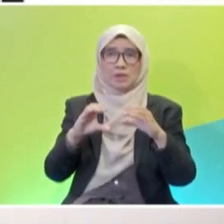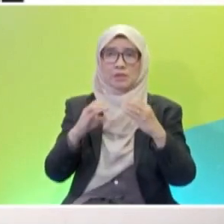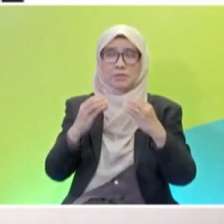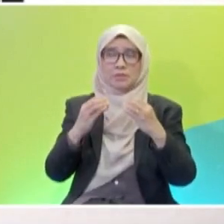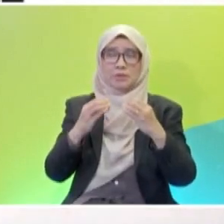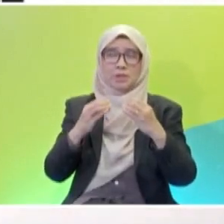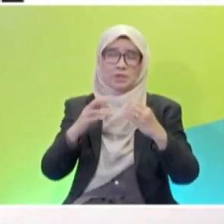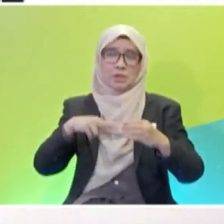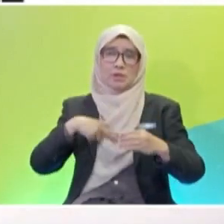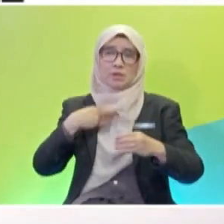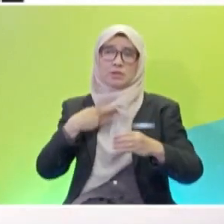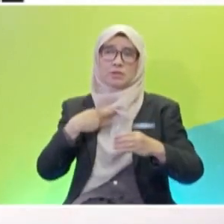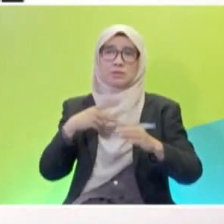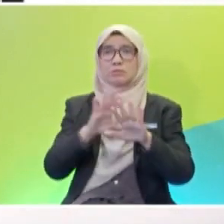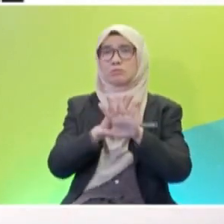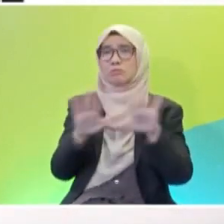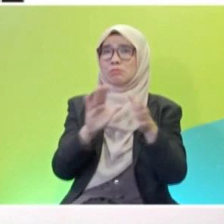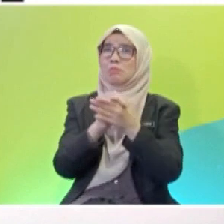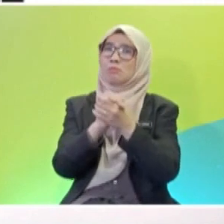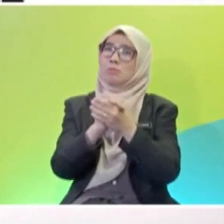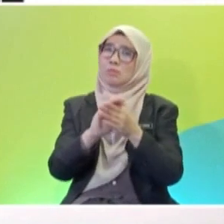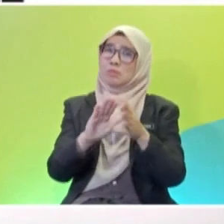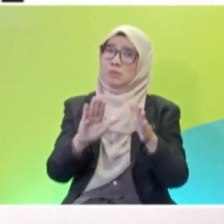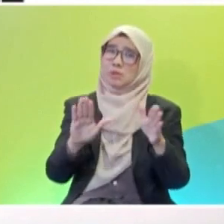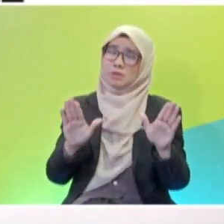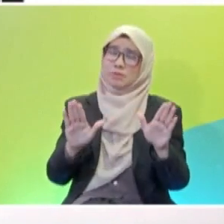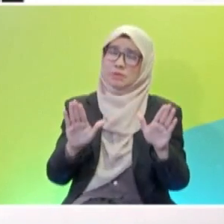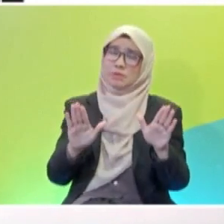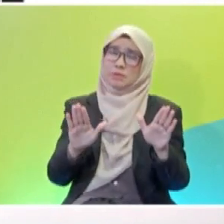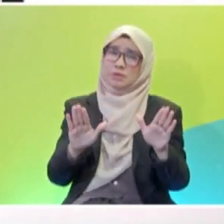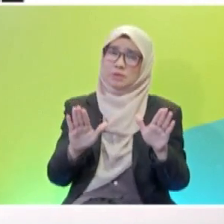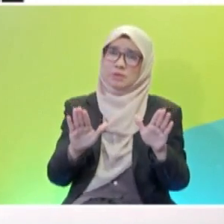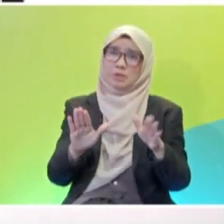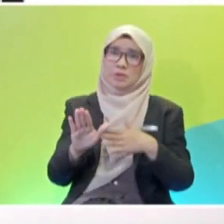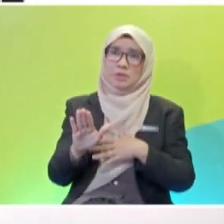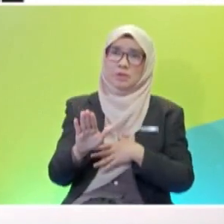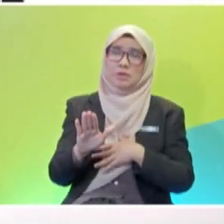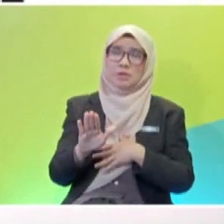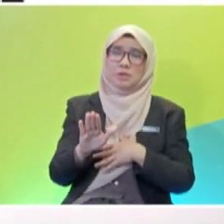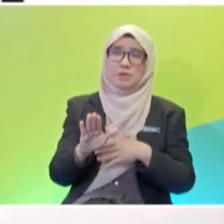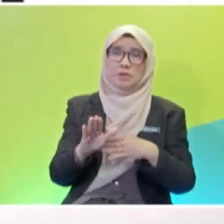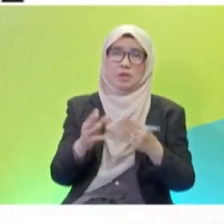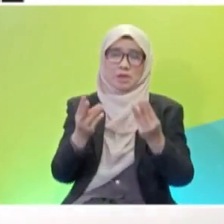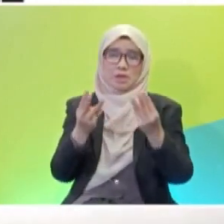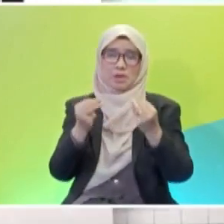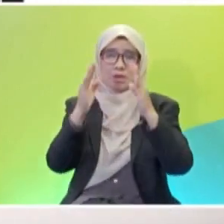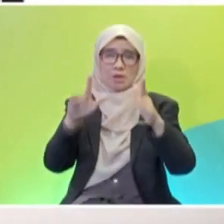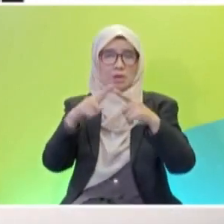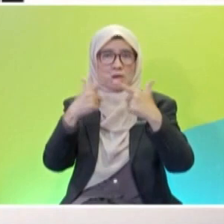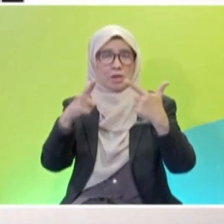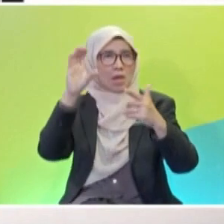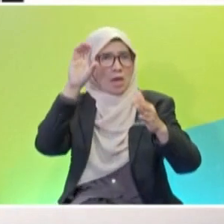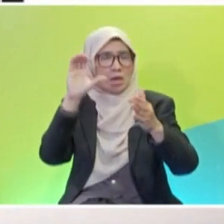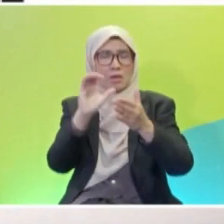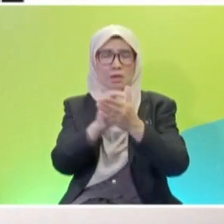insecure, mm-hmm. right? So, and then they also make others to feel insecure as well. Mm-hmm. So, I